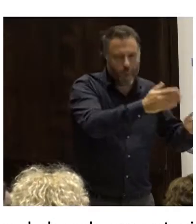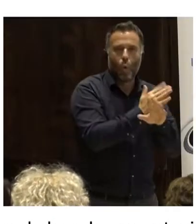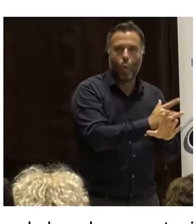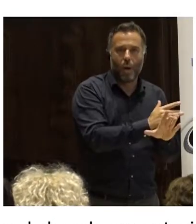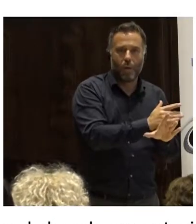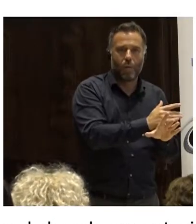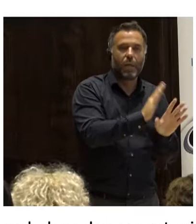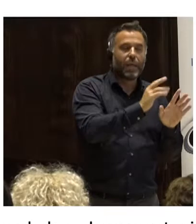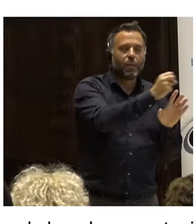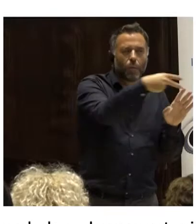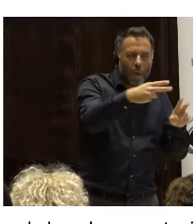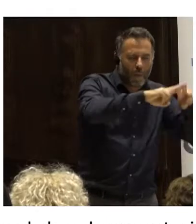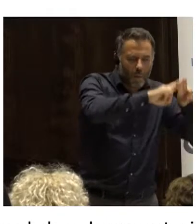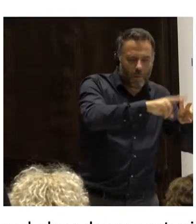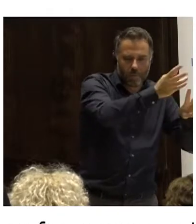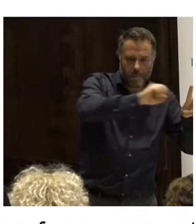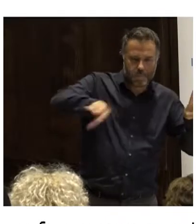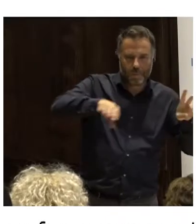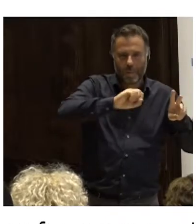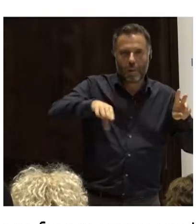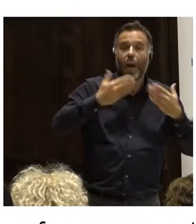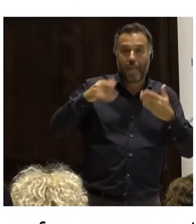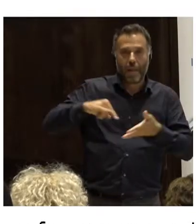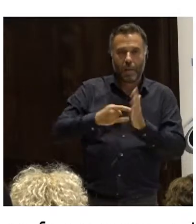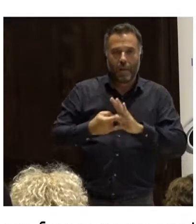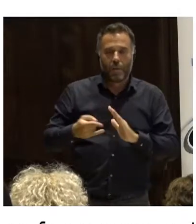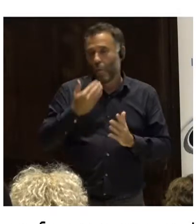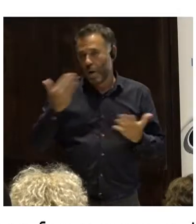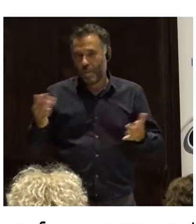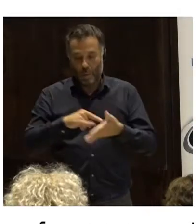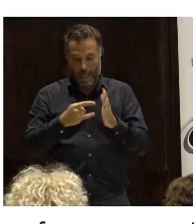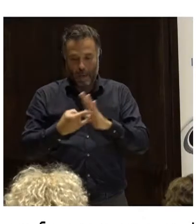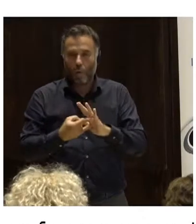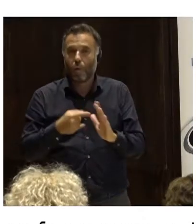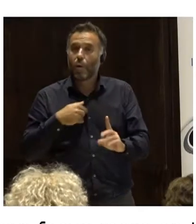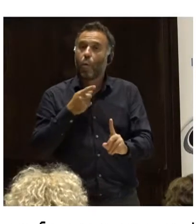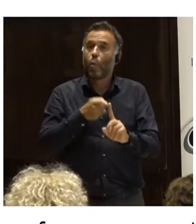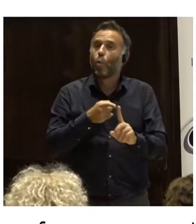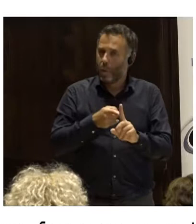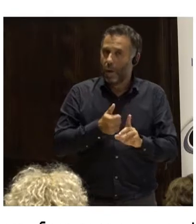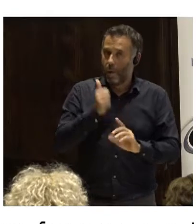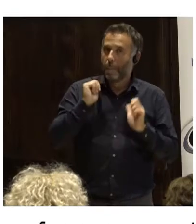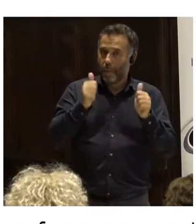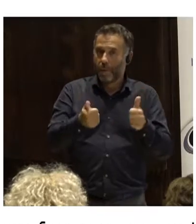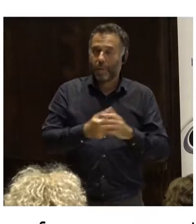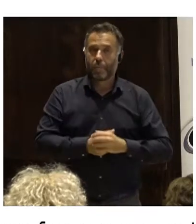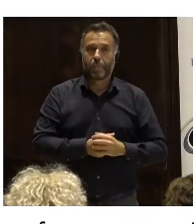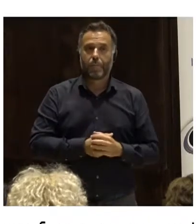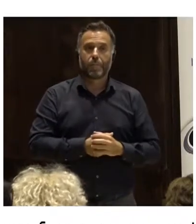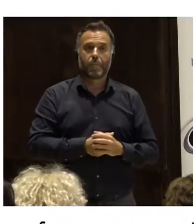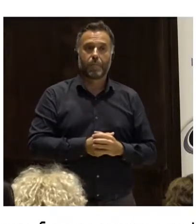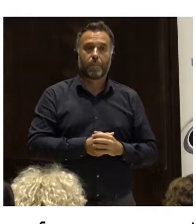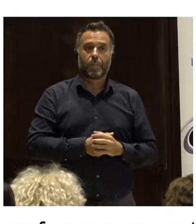For instance, one sort of technology that we're integrating is haptic feedback into our